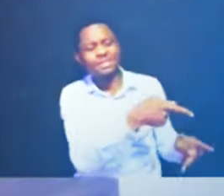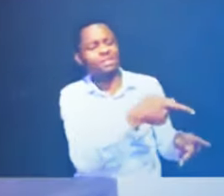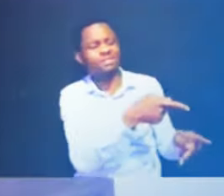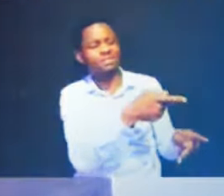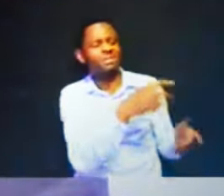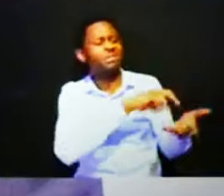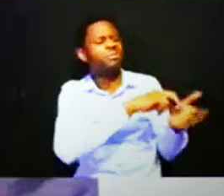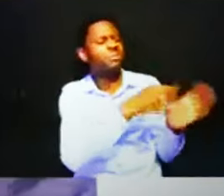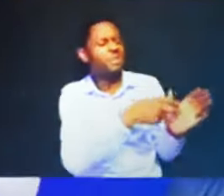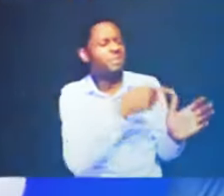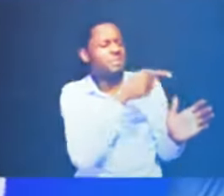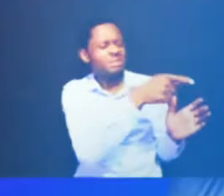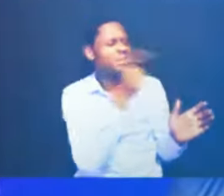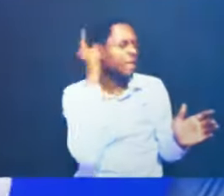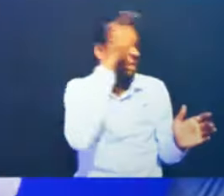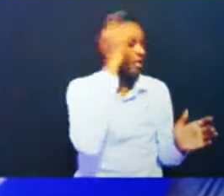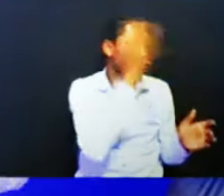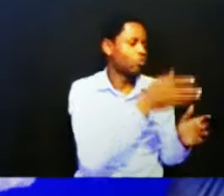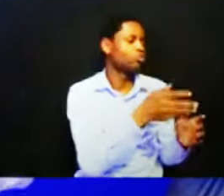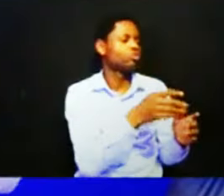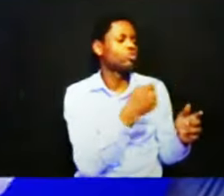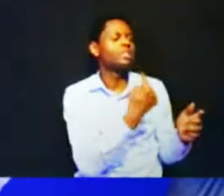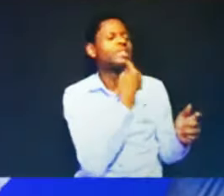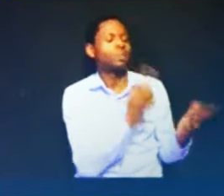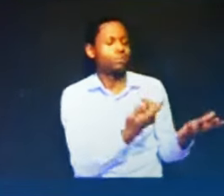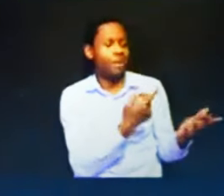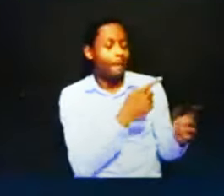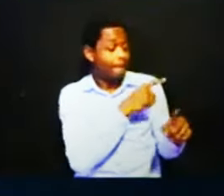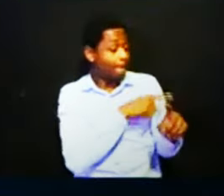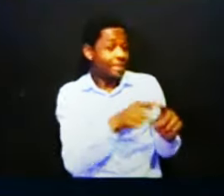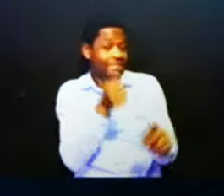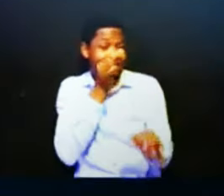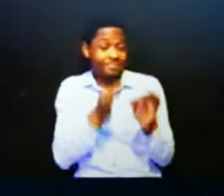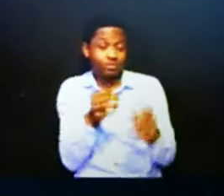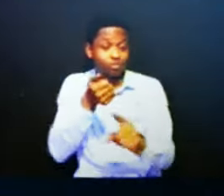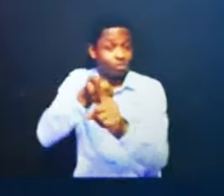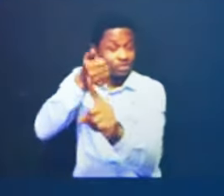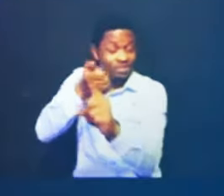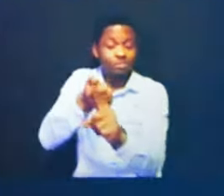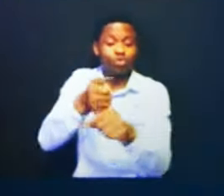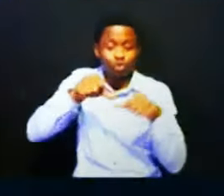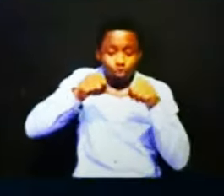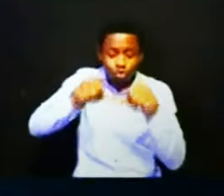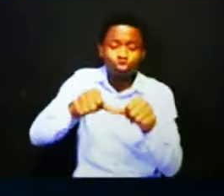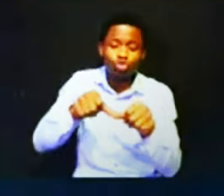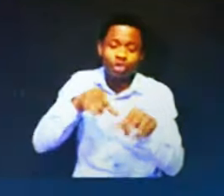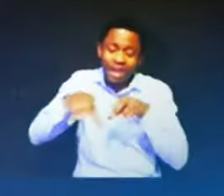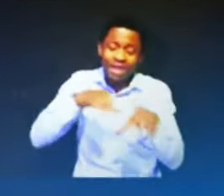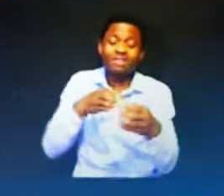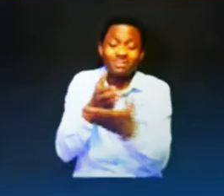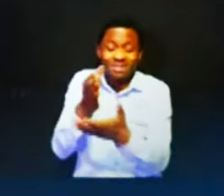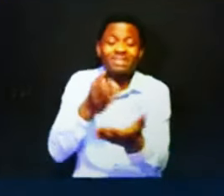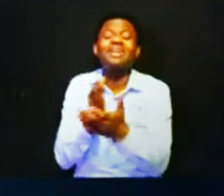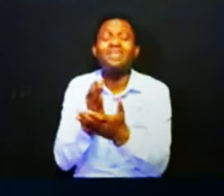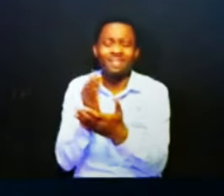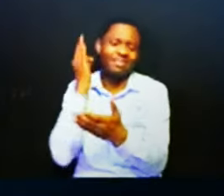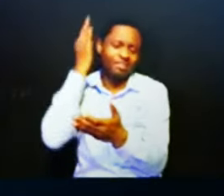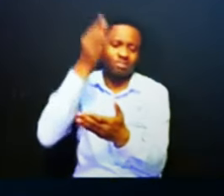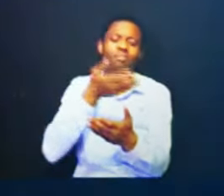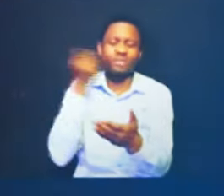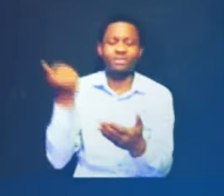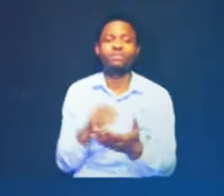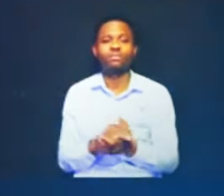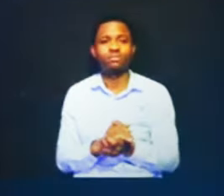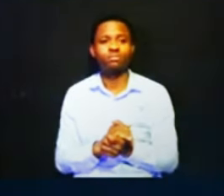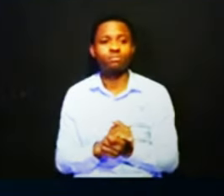never cease to give righteousness. The problem of the world